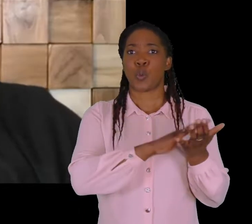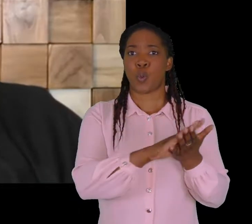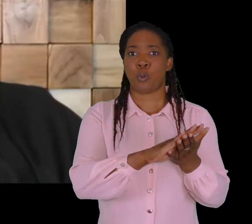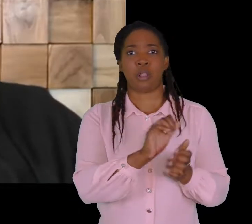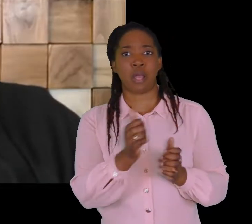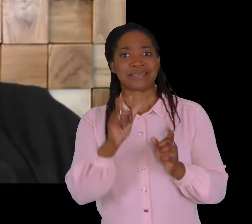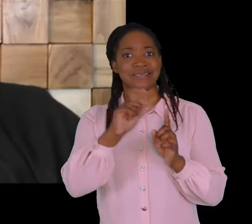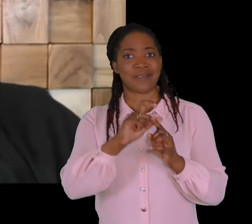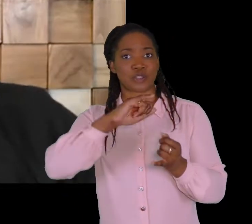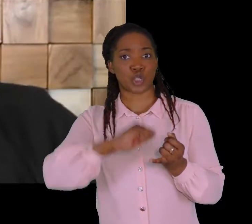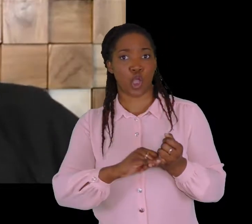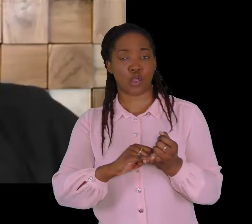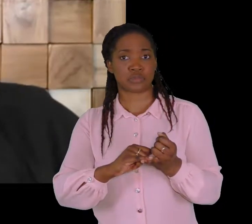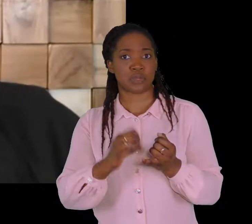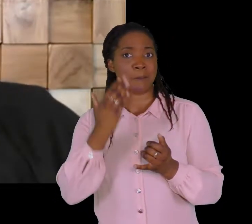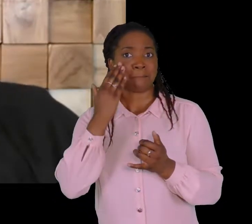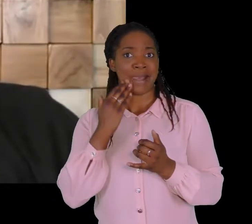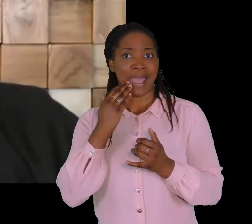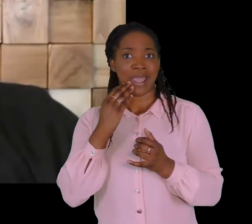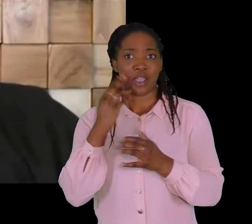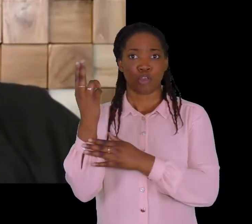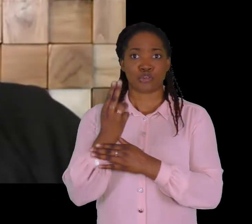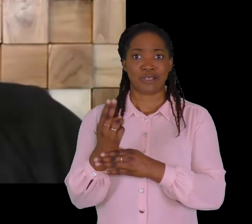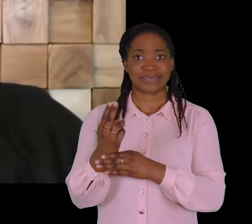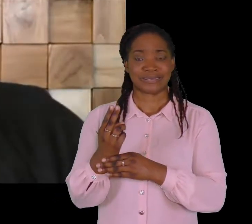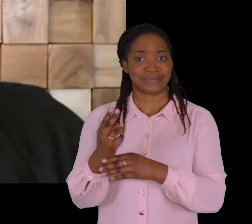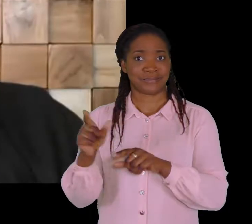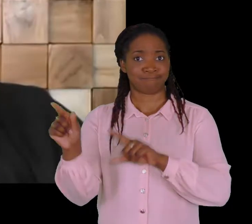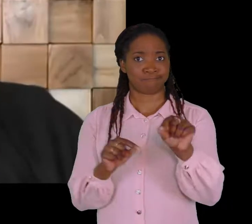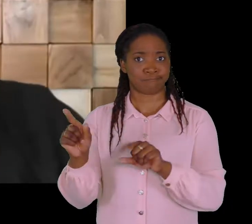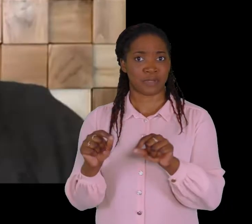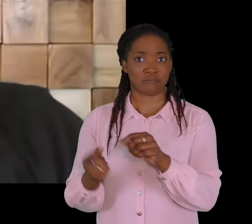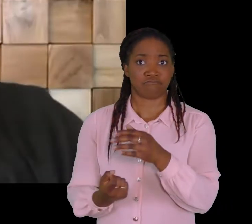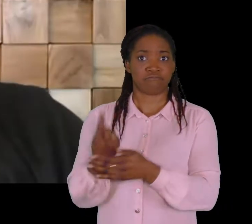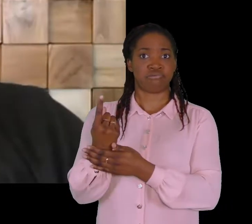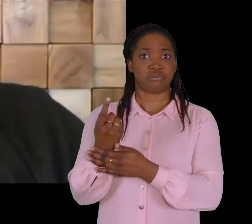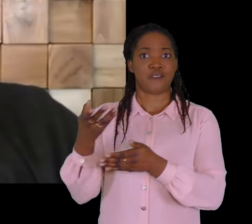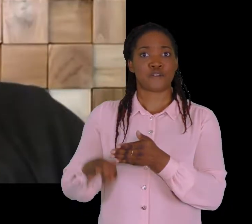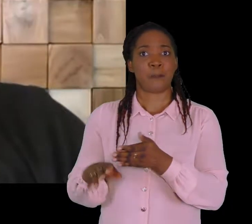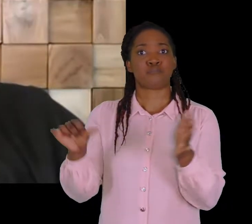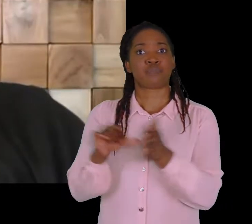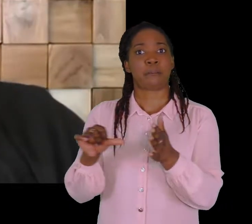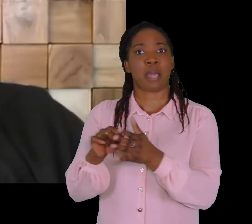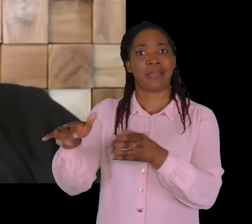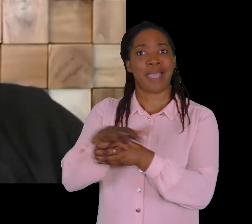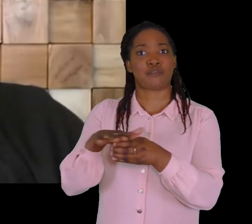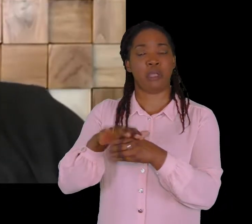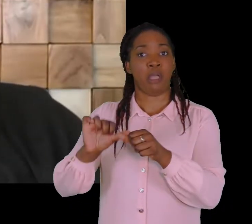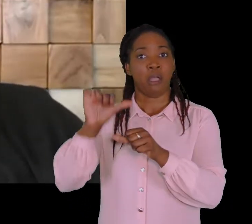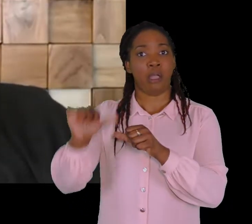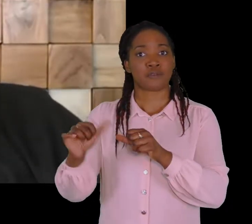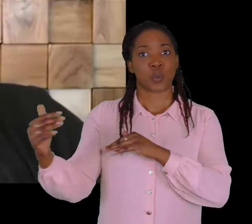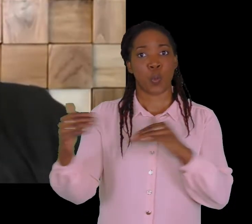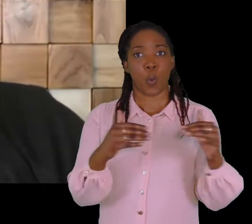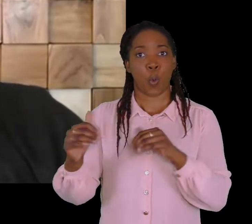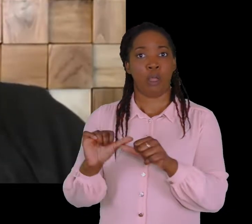by Stuart Hall and David Scott. Black curating emerged from the problem spaces of the conjunctures of the